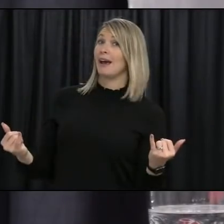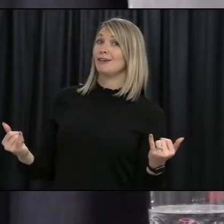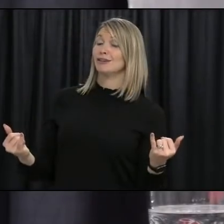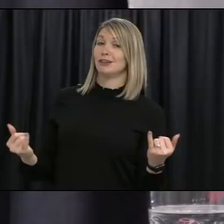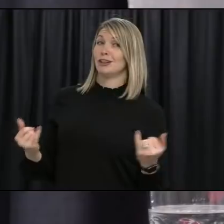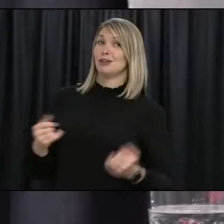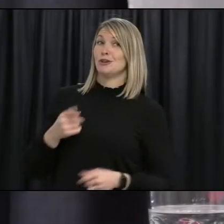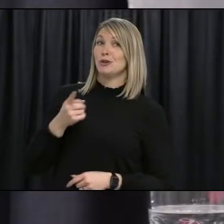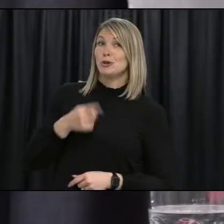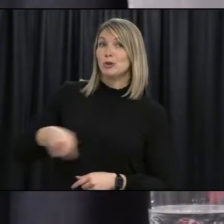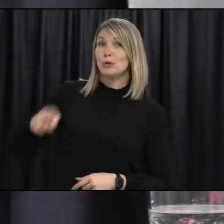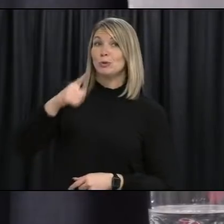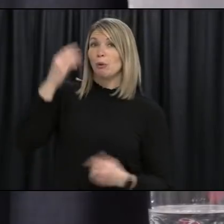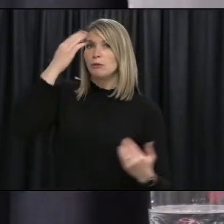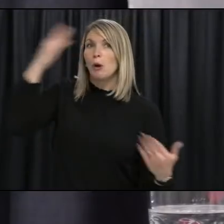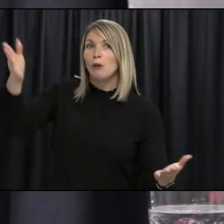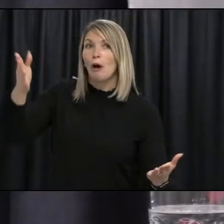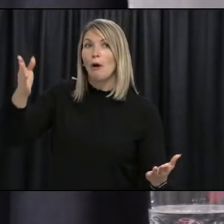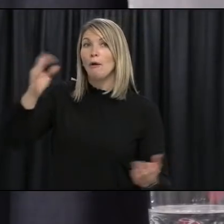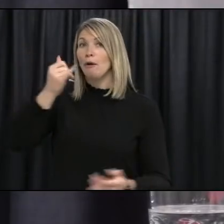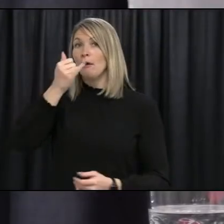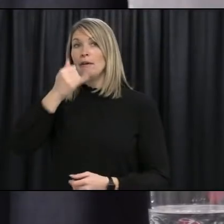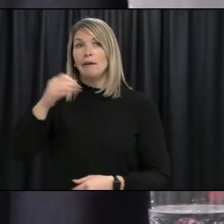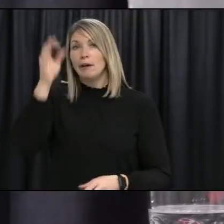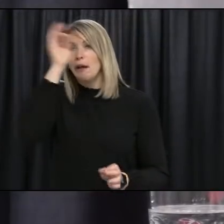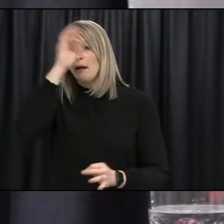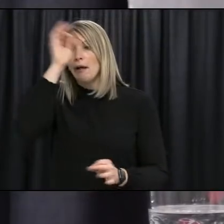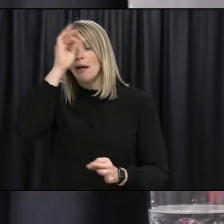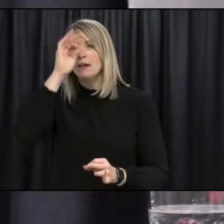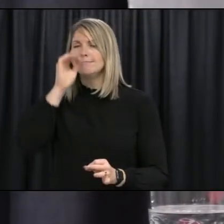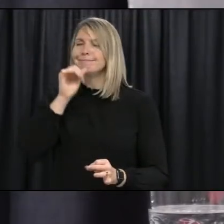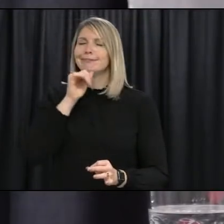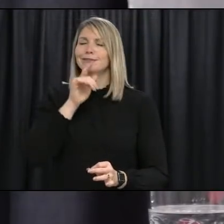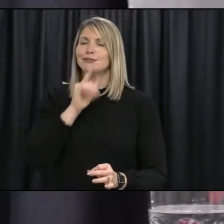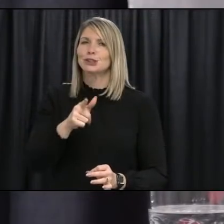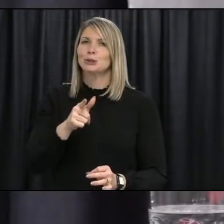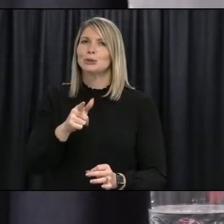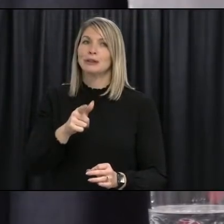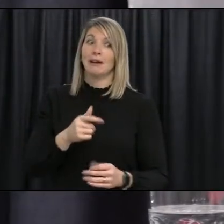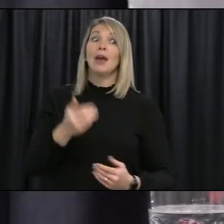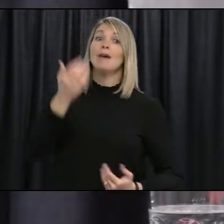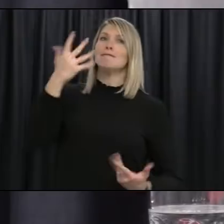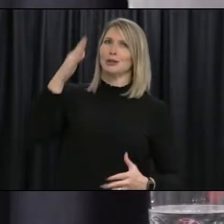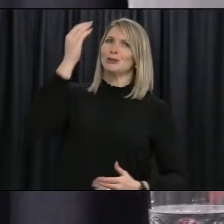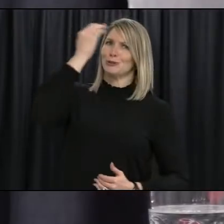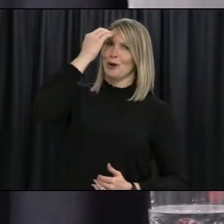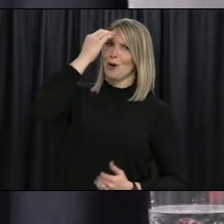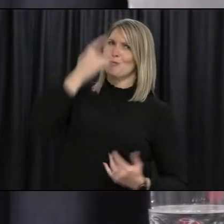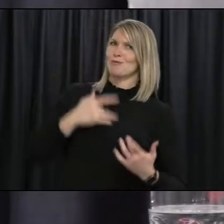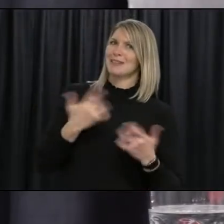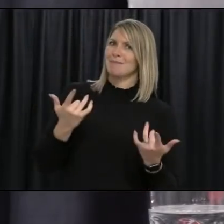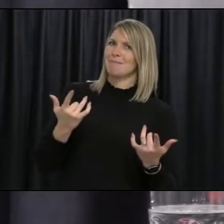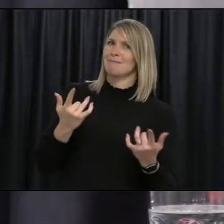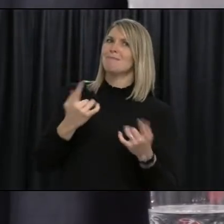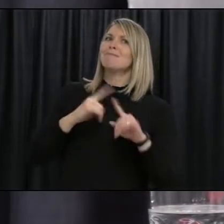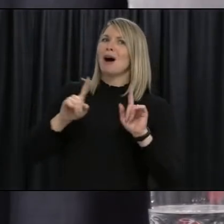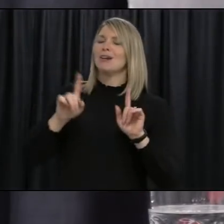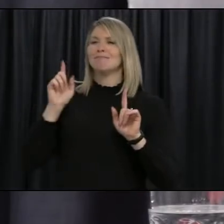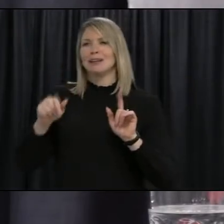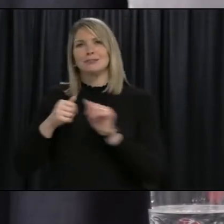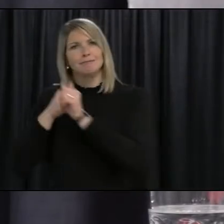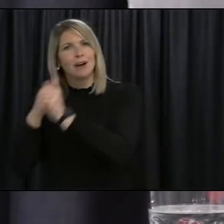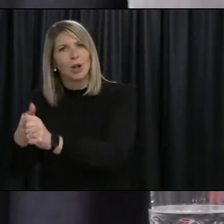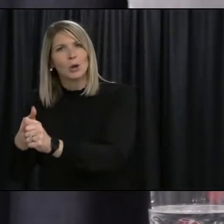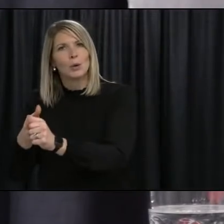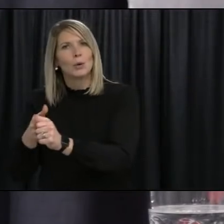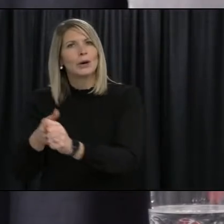knowing. We just have to put that knowing into doing. So with that, keep the faith, hold the